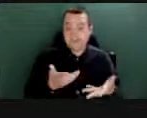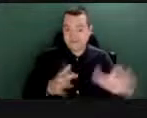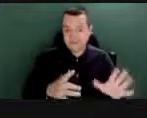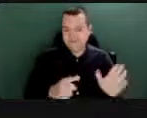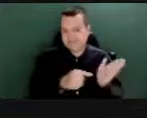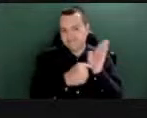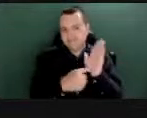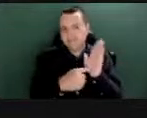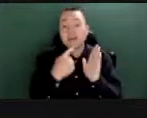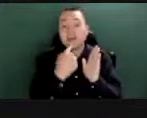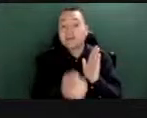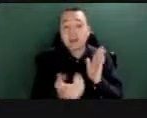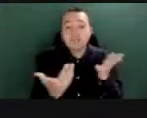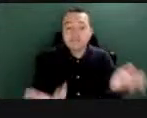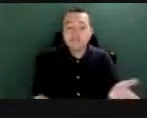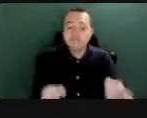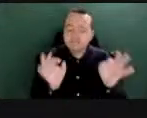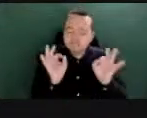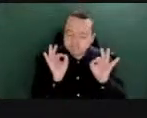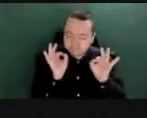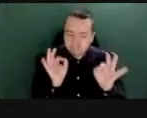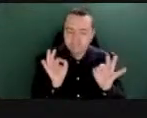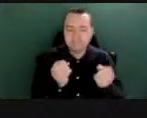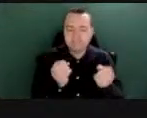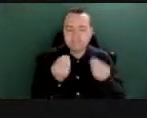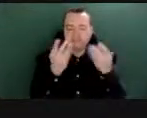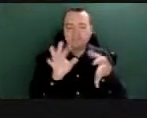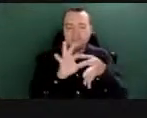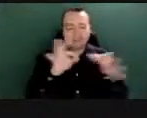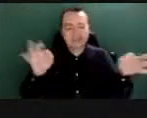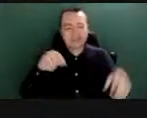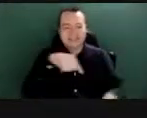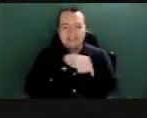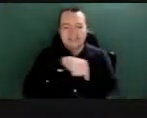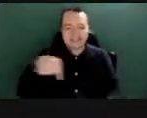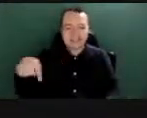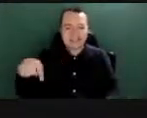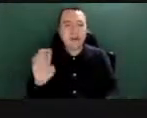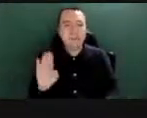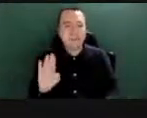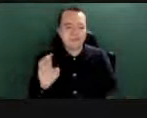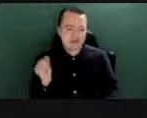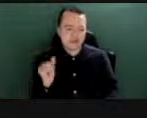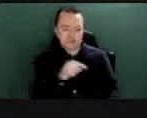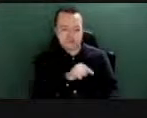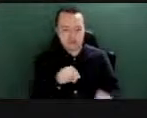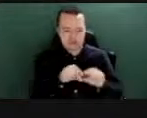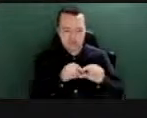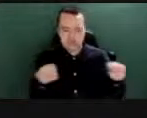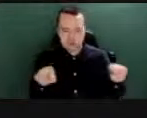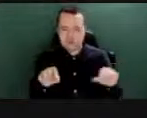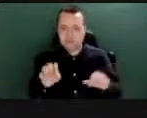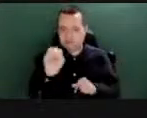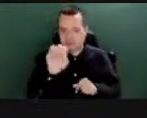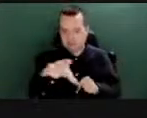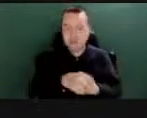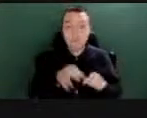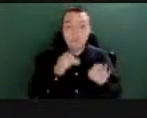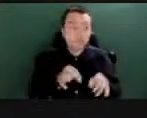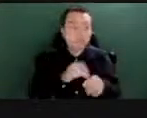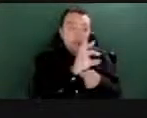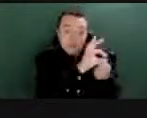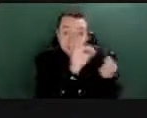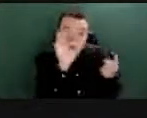URL for the collection. I decided not to show individual examples of the summaries. This is to give you that overview,